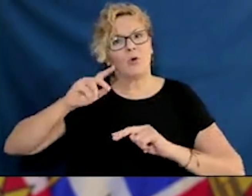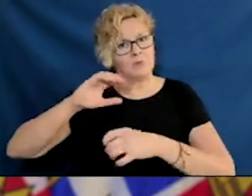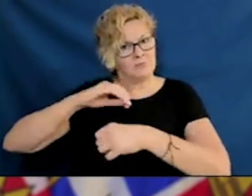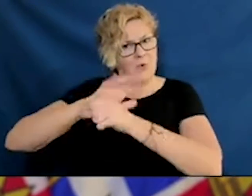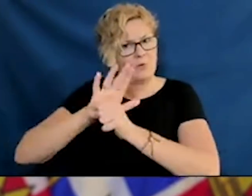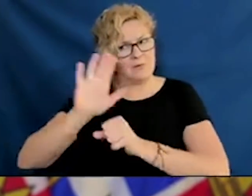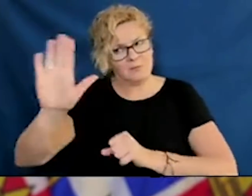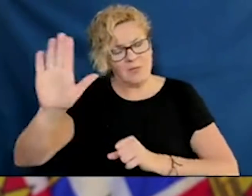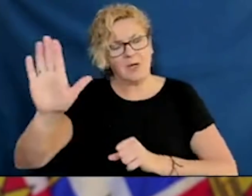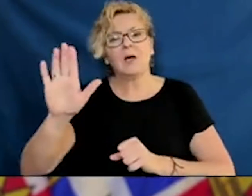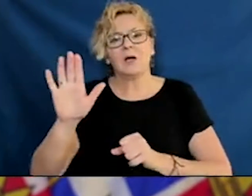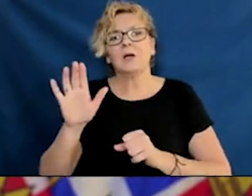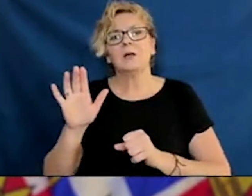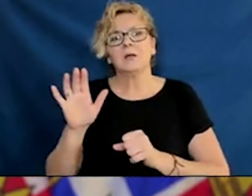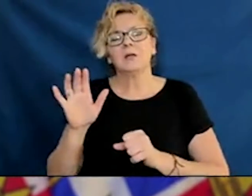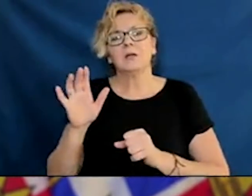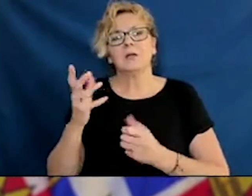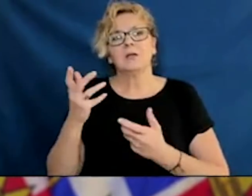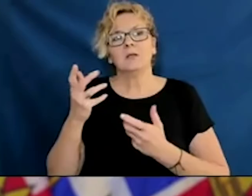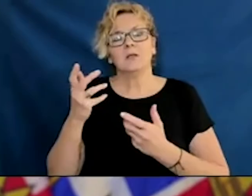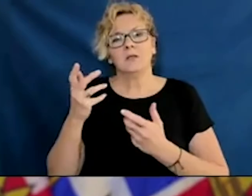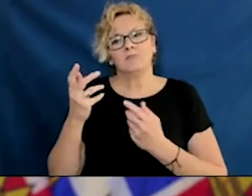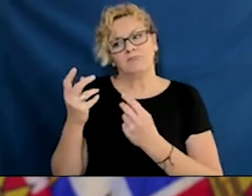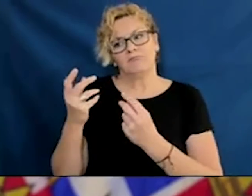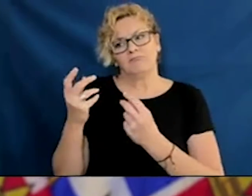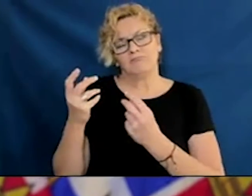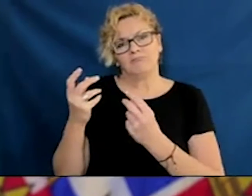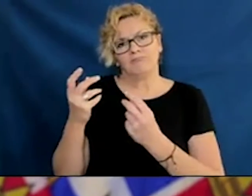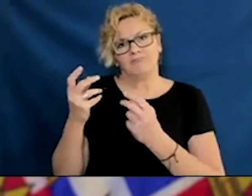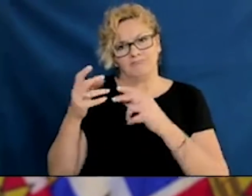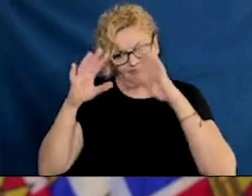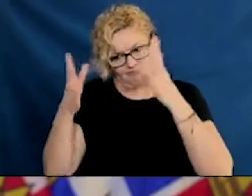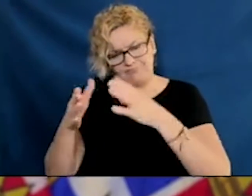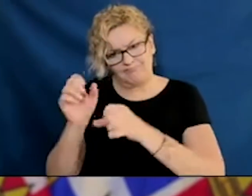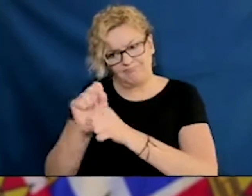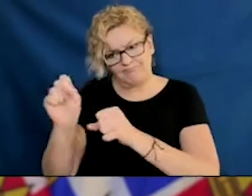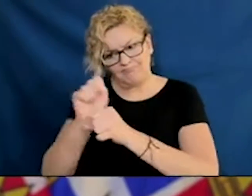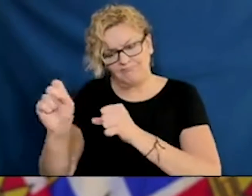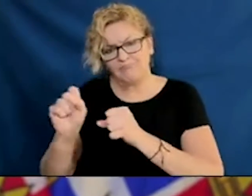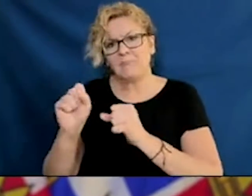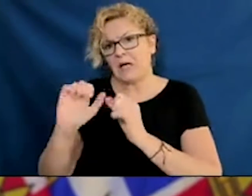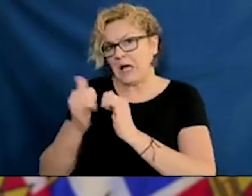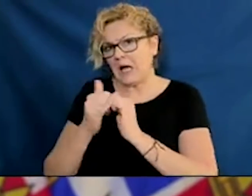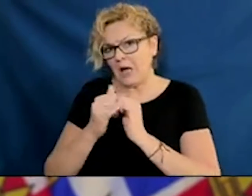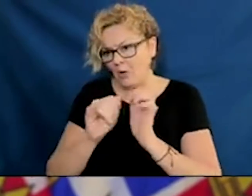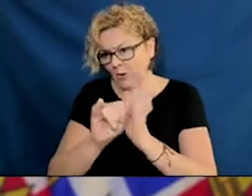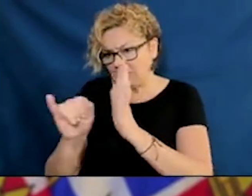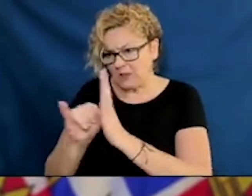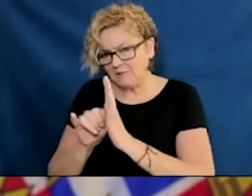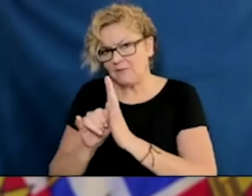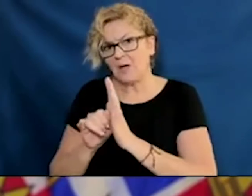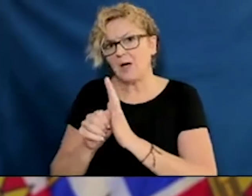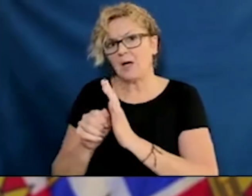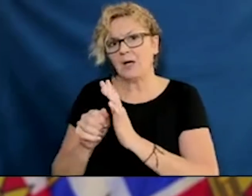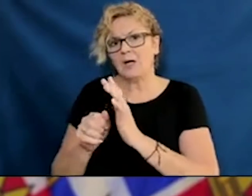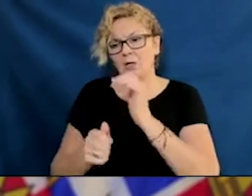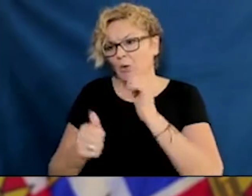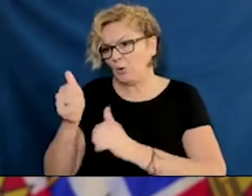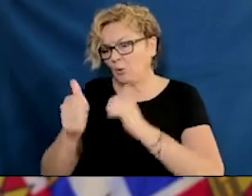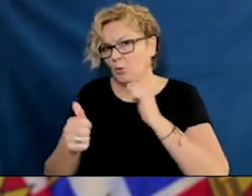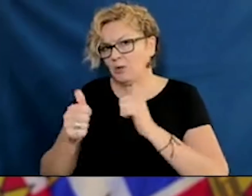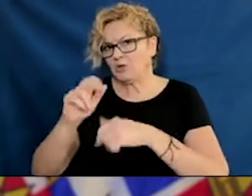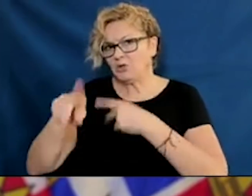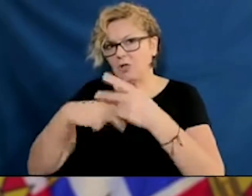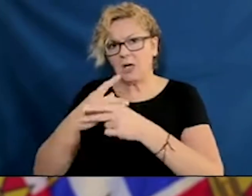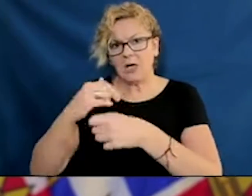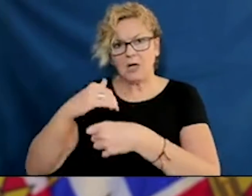if an isolate is likely to be one that is carrying one of the variants of concern. So